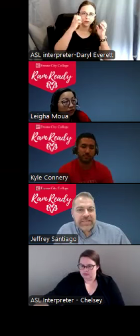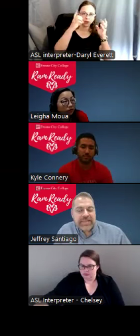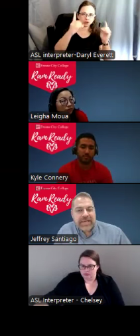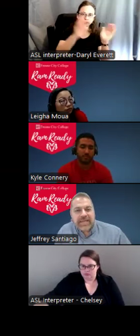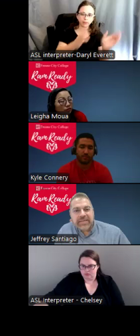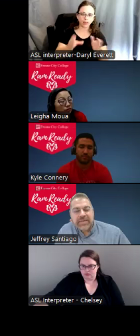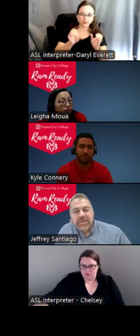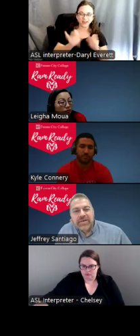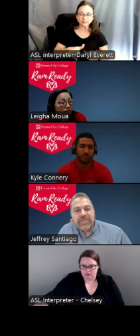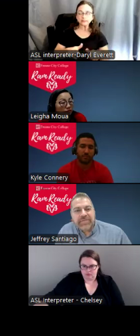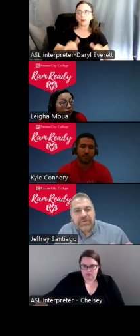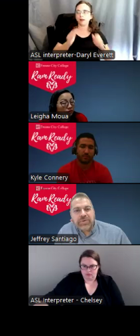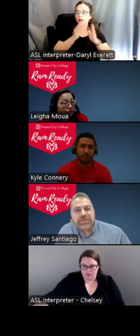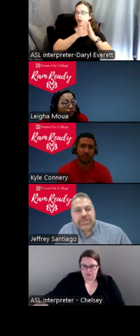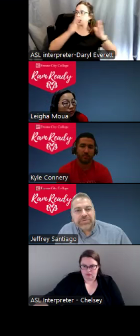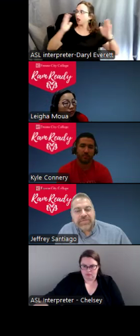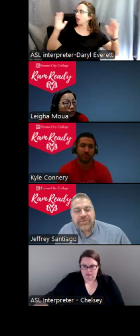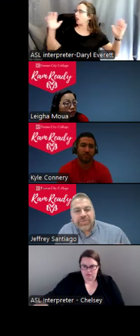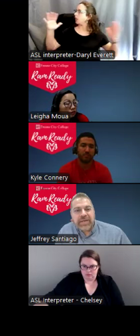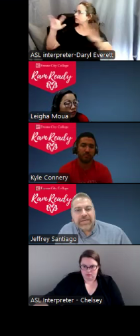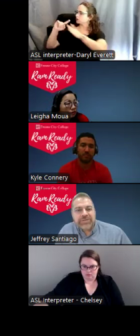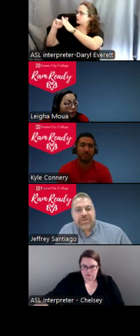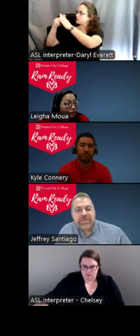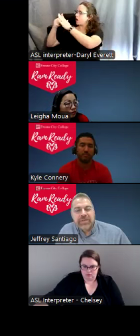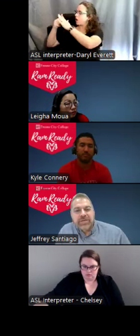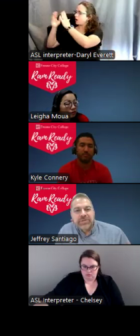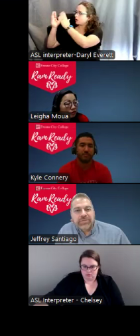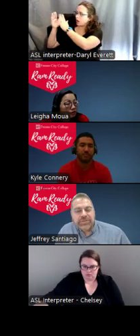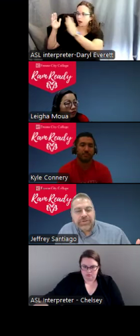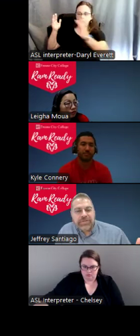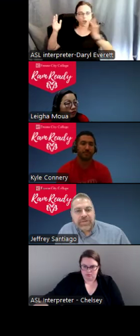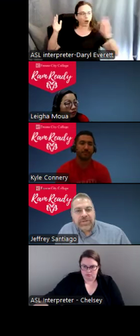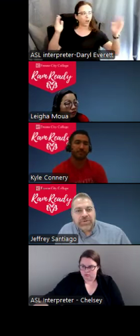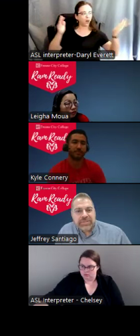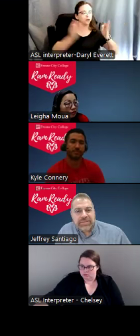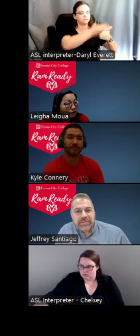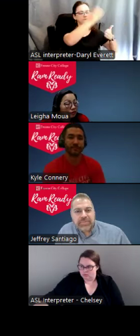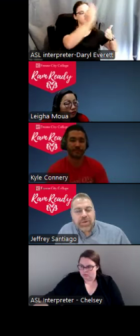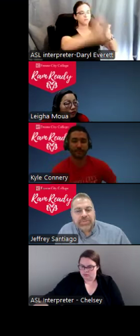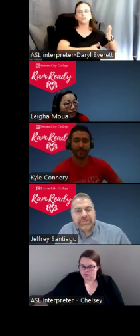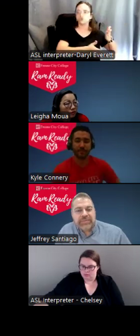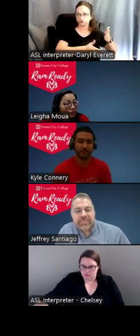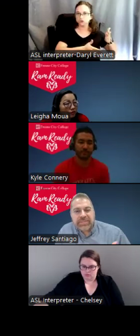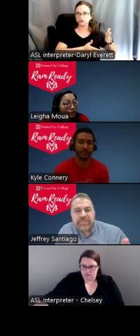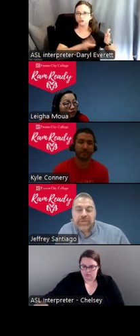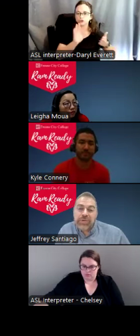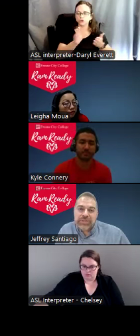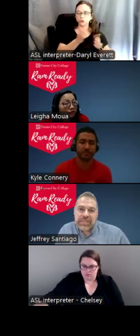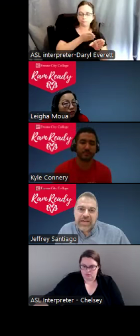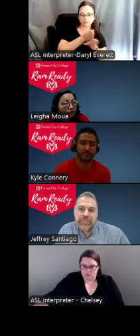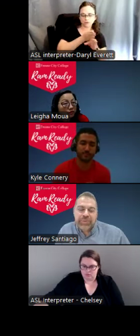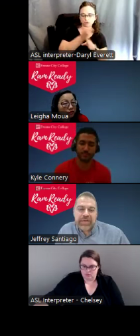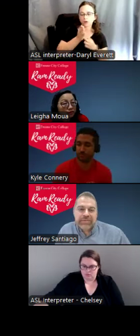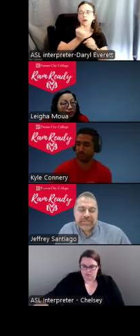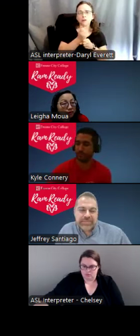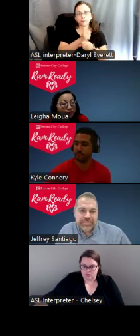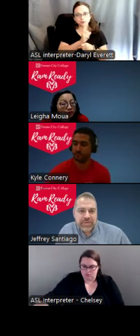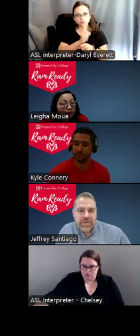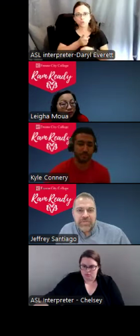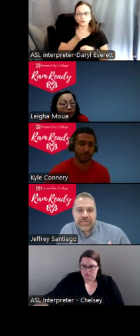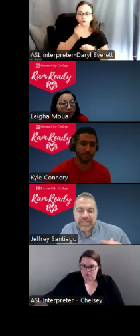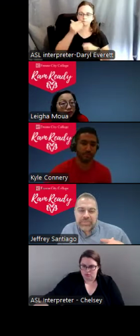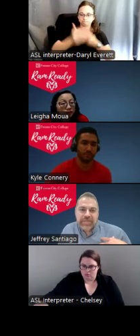from beginning to end, of every course that you need for your major, to ensure that you're following the courses in the proper sequence, because many courses have